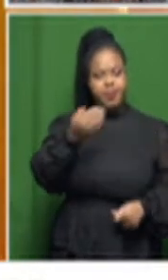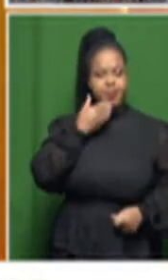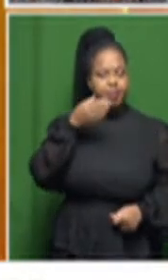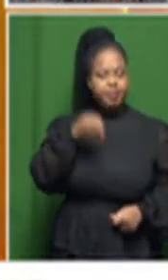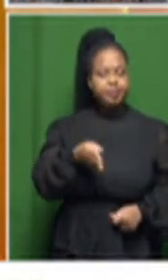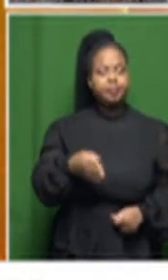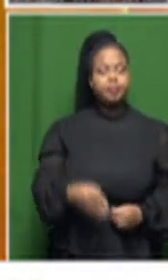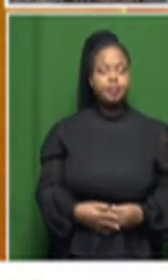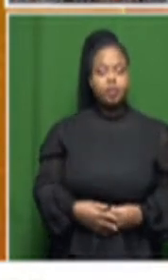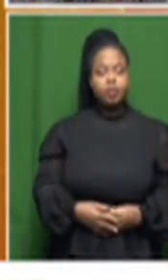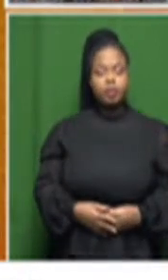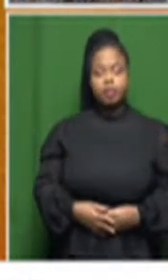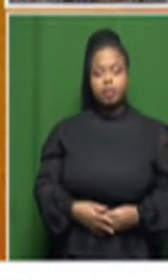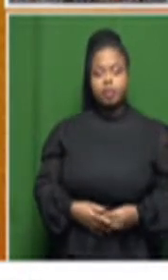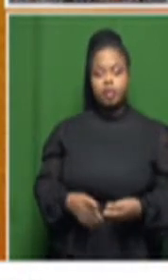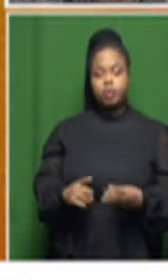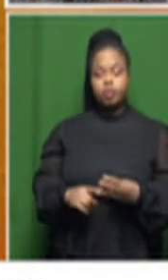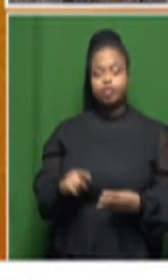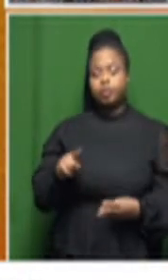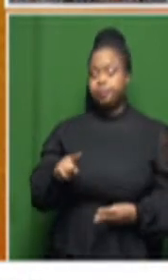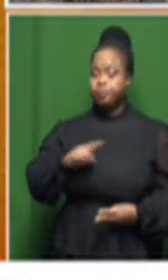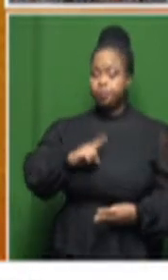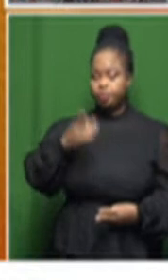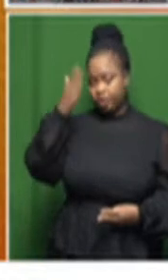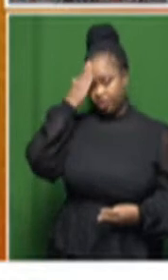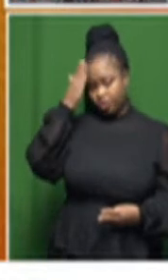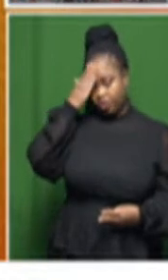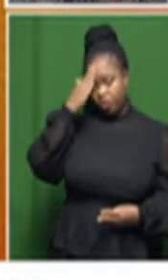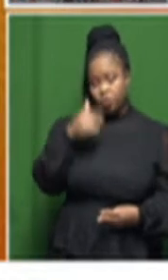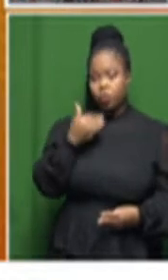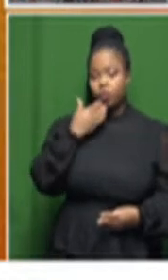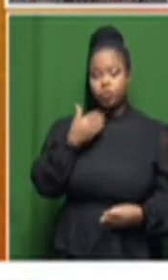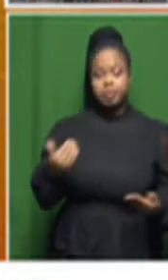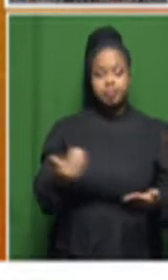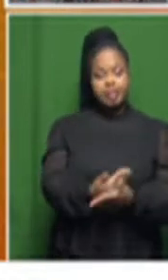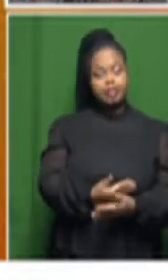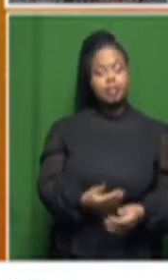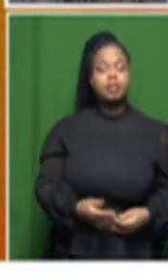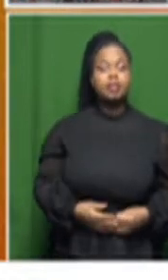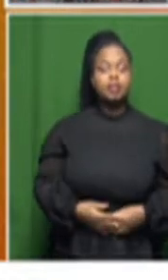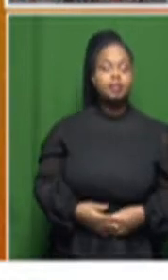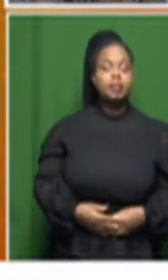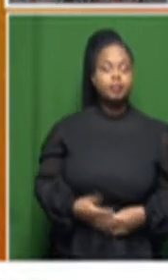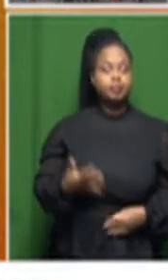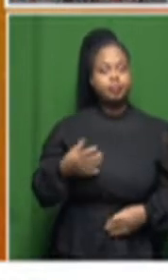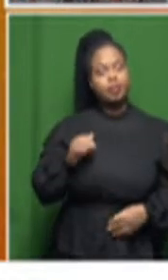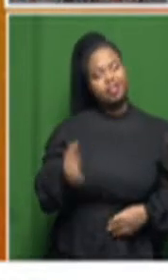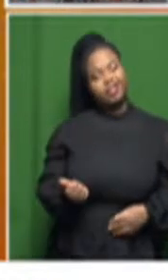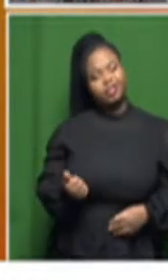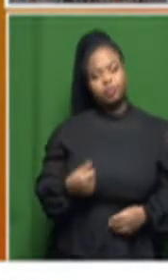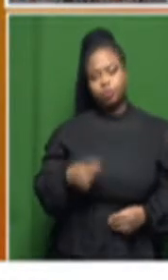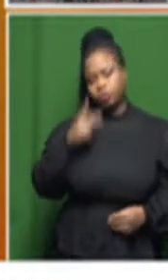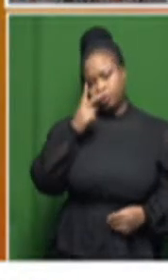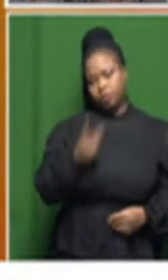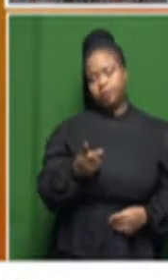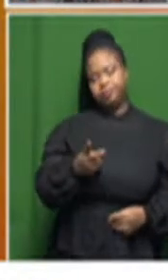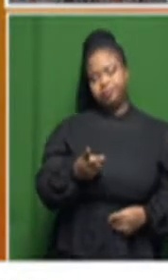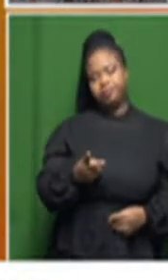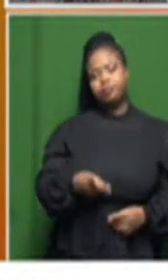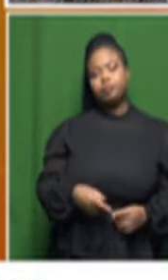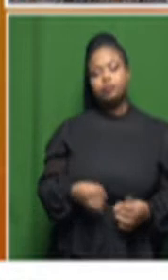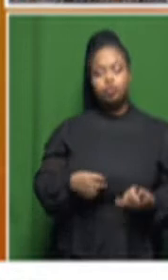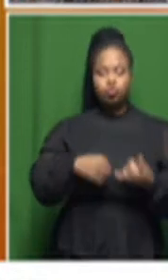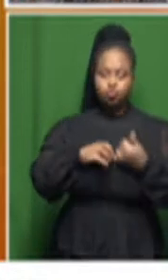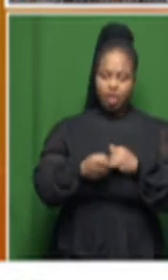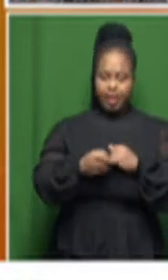so that we are able to know who we are still missing and how to augment the